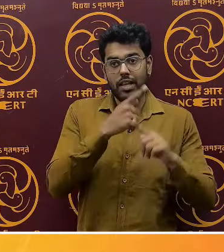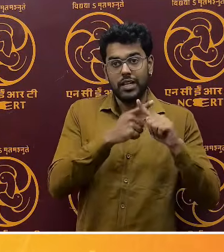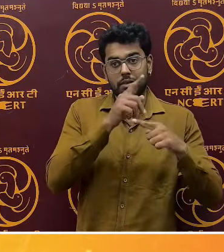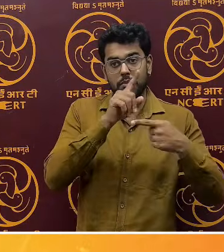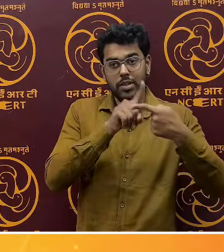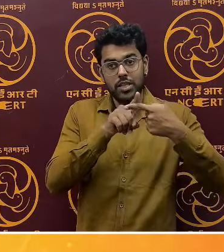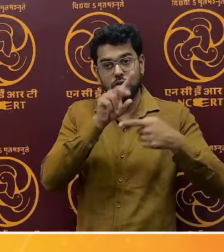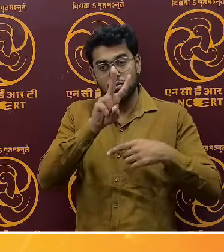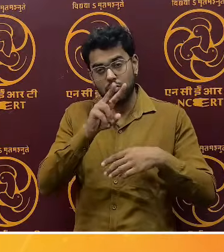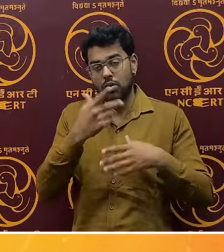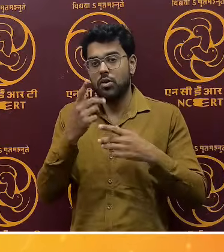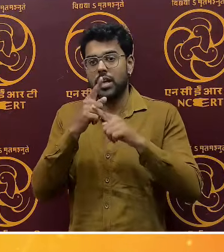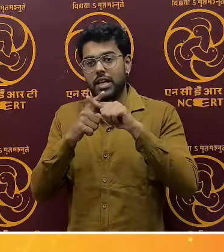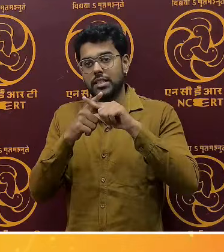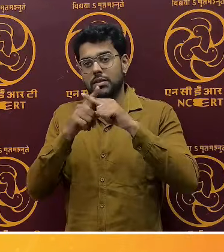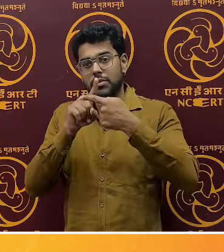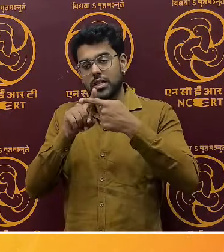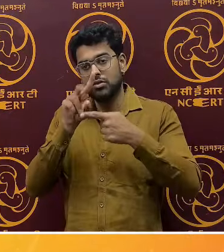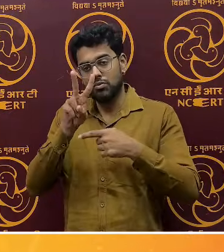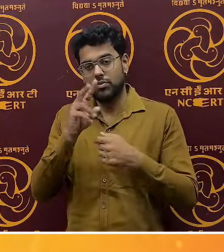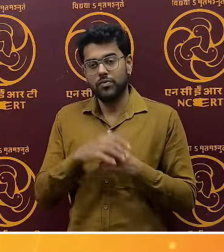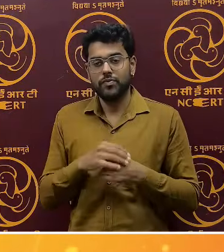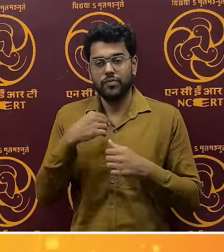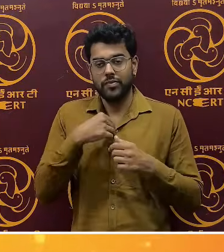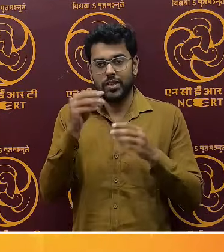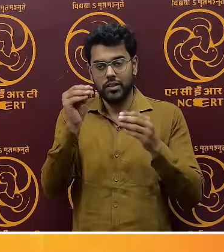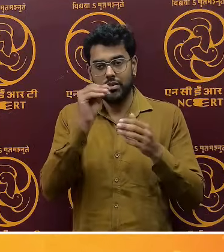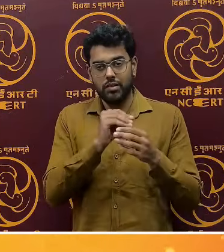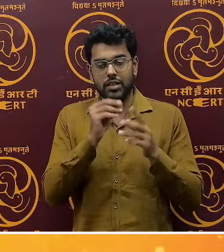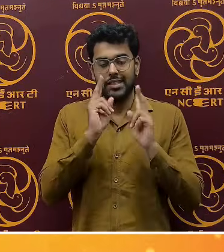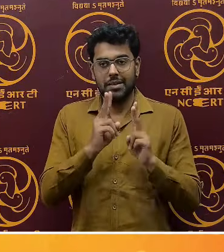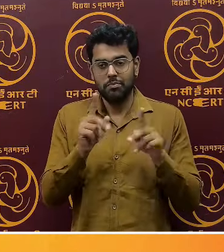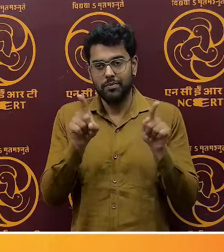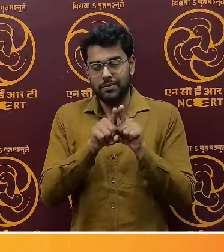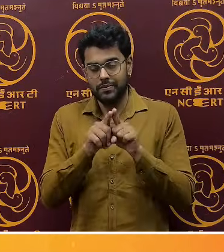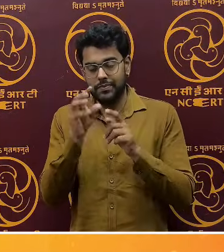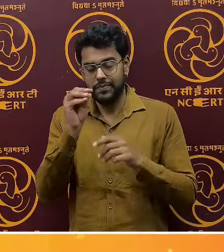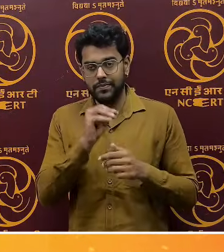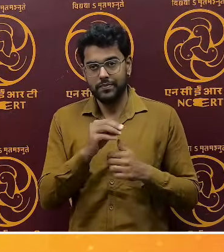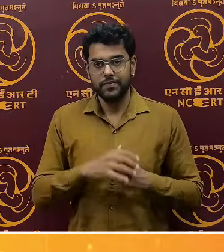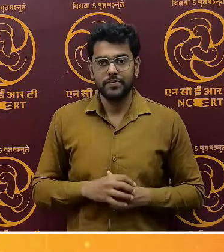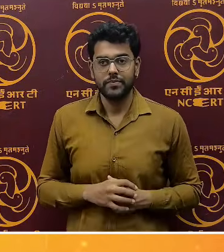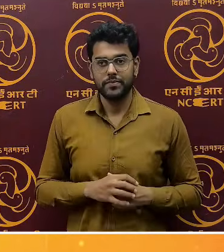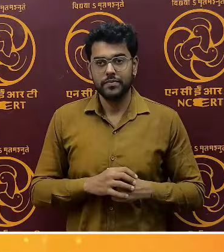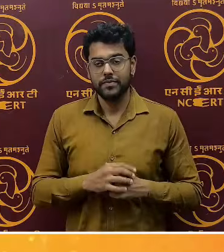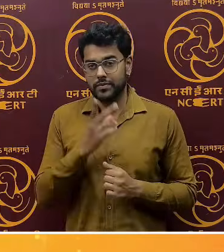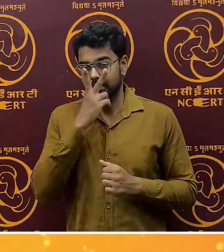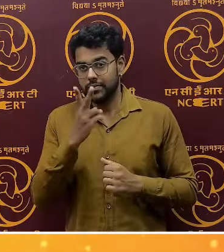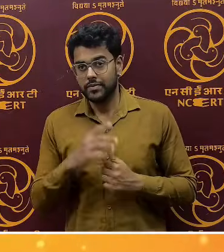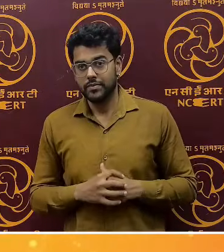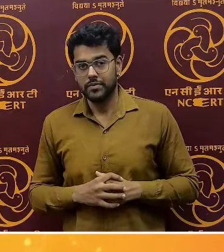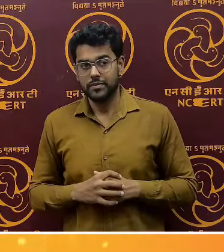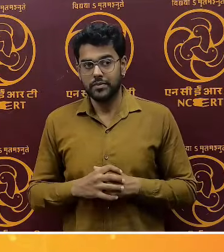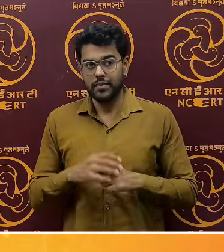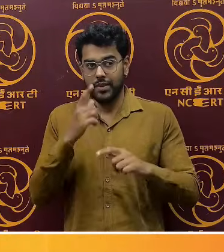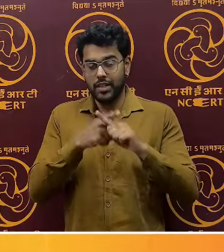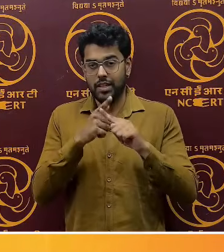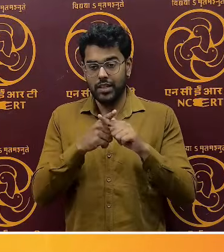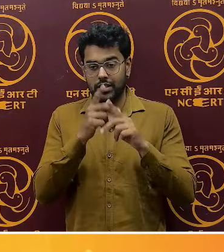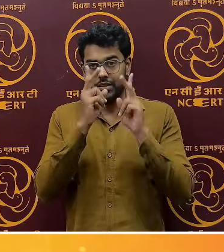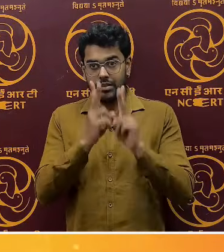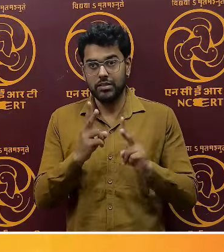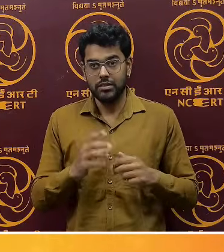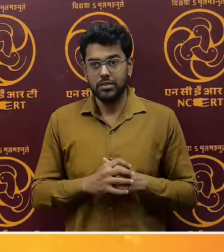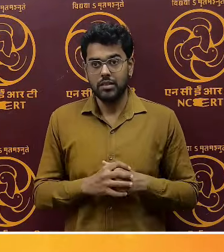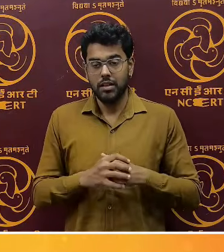here. It is same term, so I will take x plus 2 as common term. Here you will see x remains, and